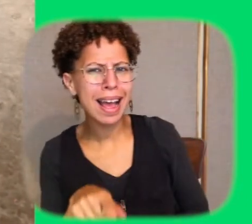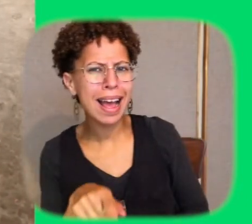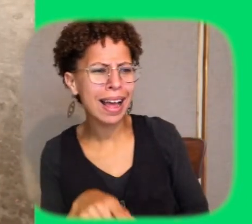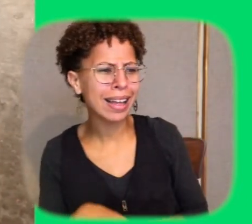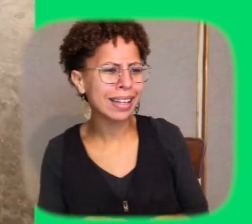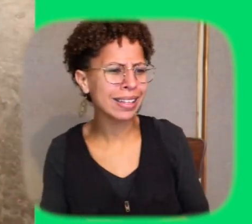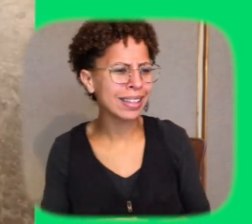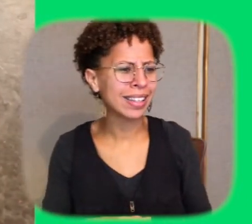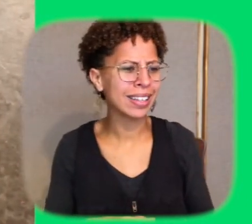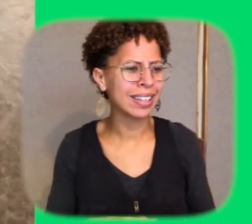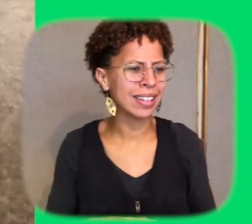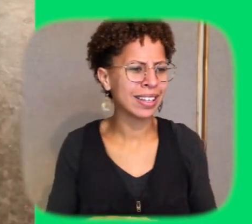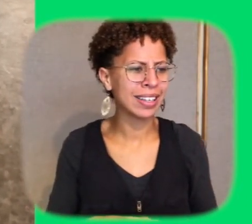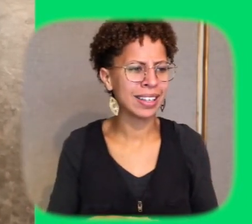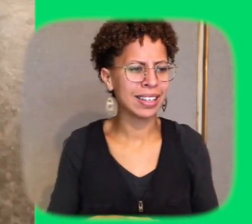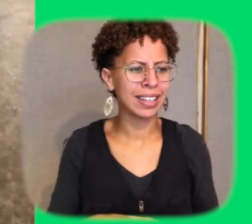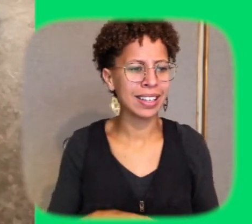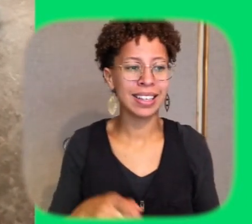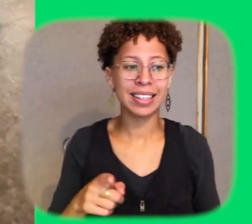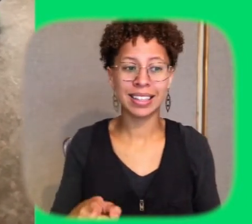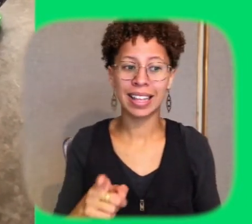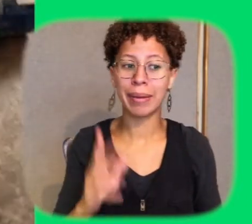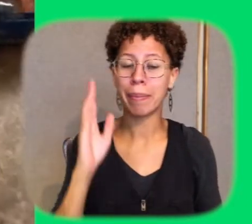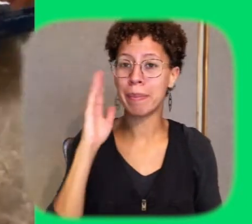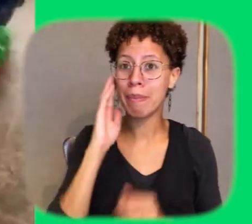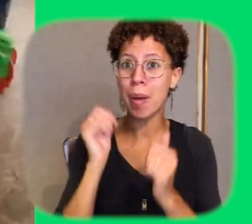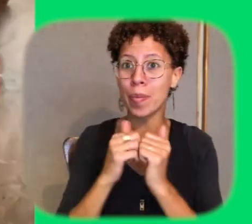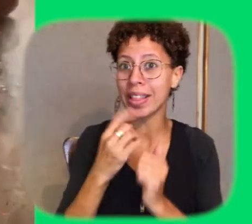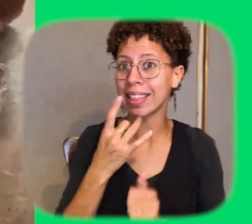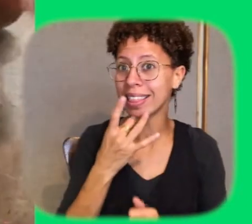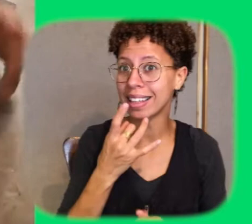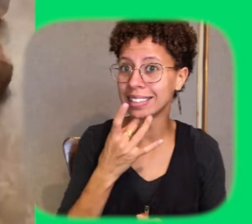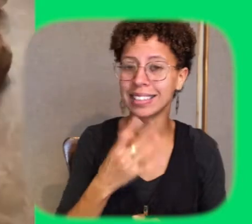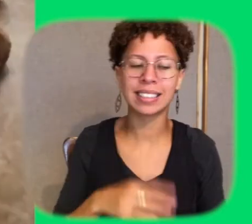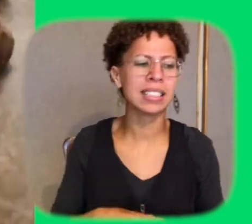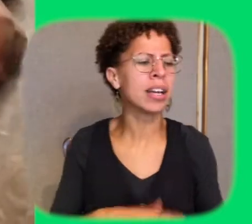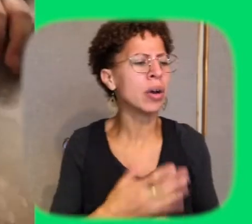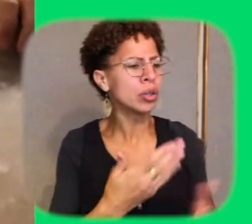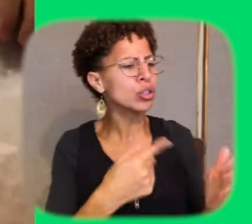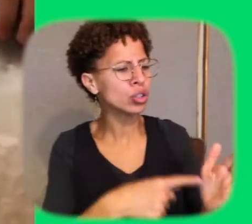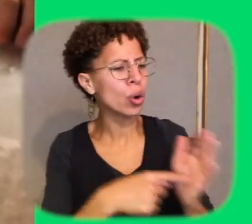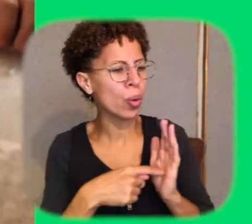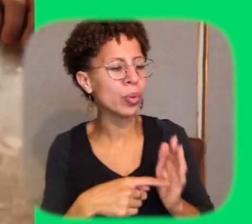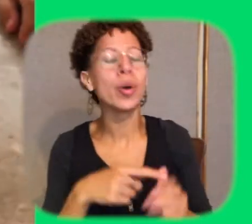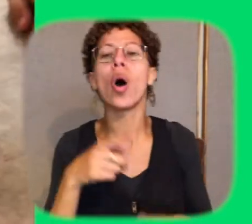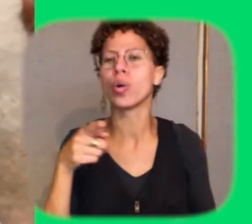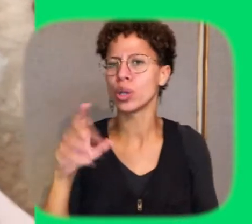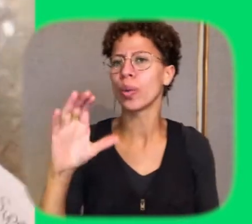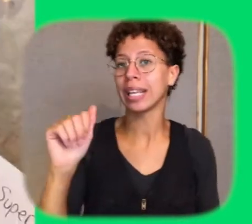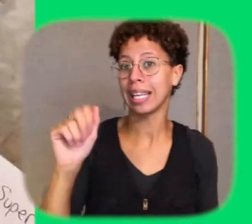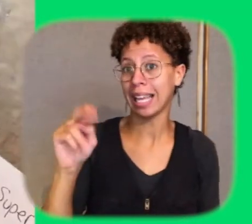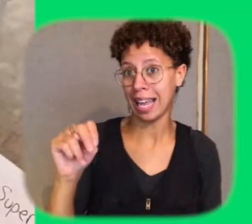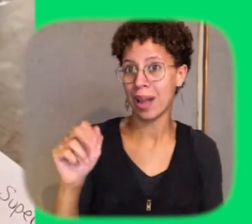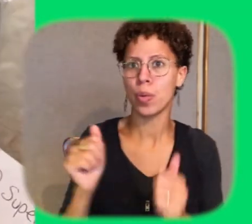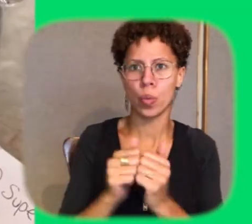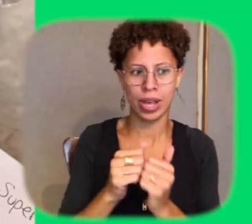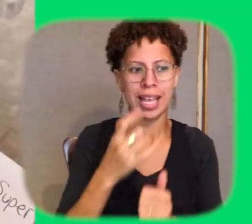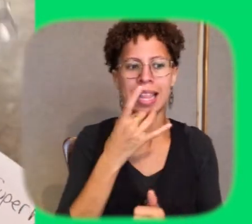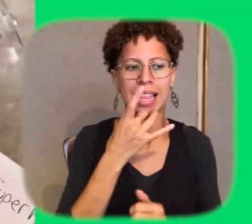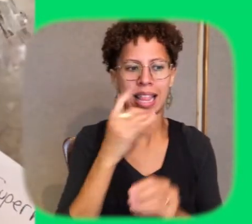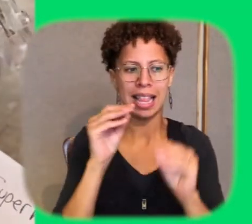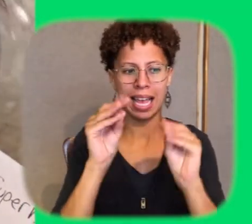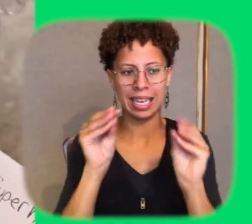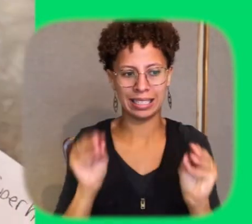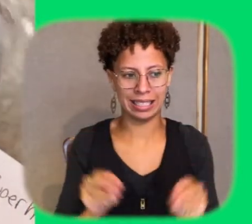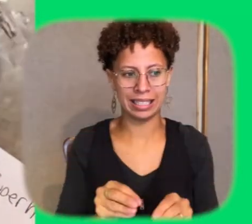lights. Okay, well, show us what you made. Pepsi can with and tape and lights. Okay. And what's on the